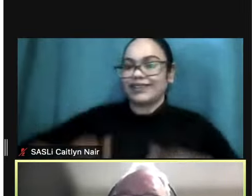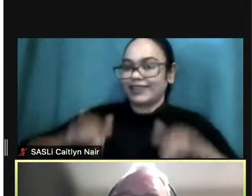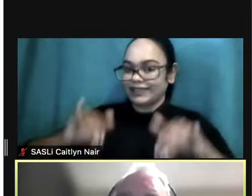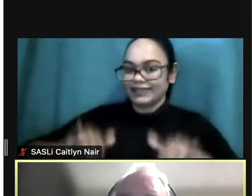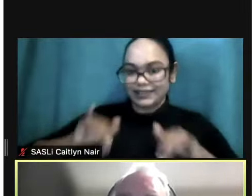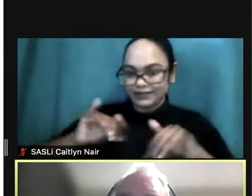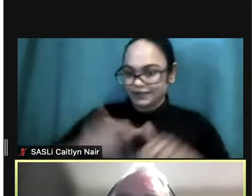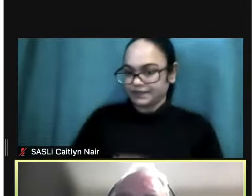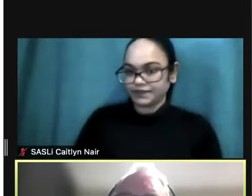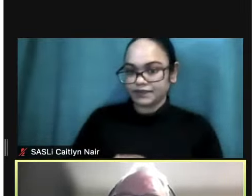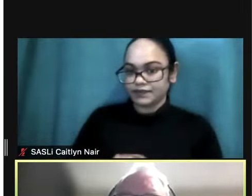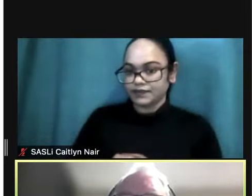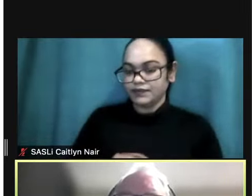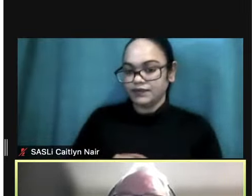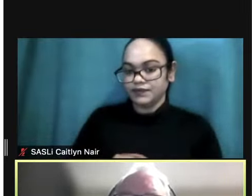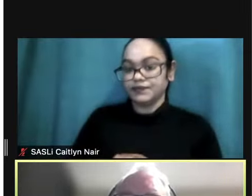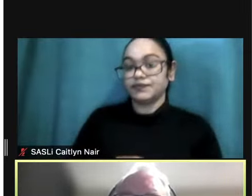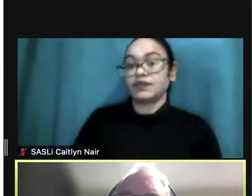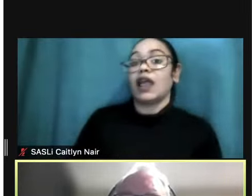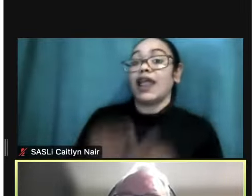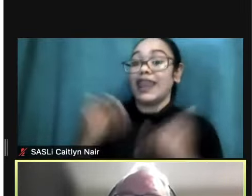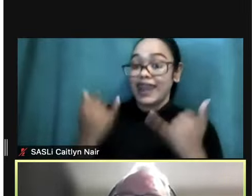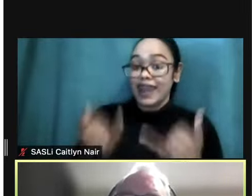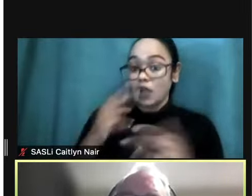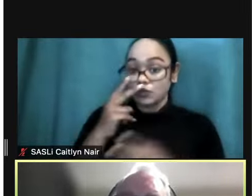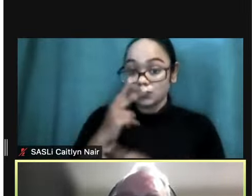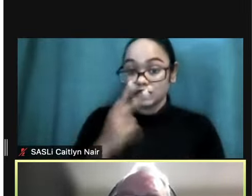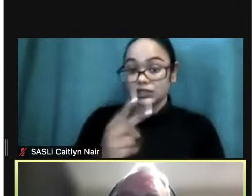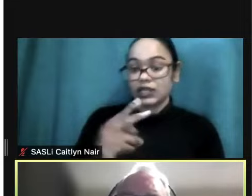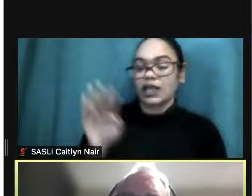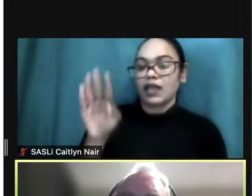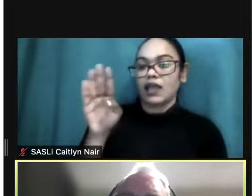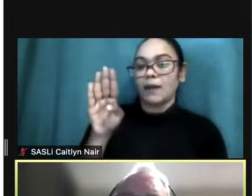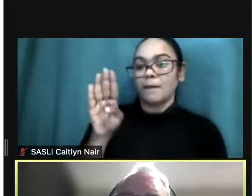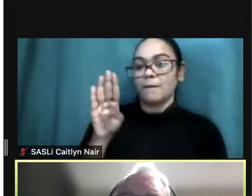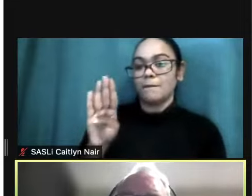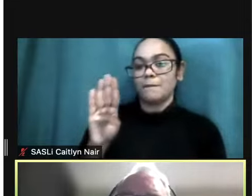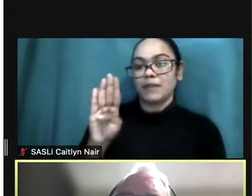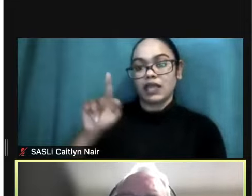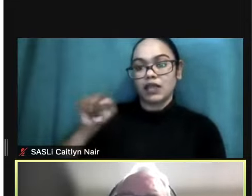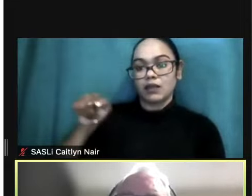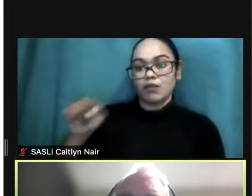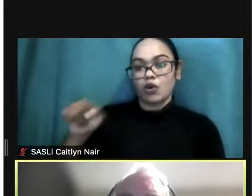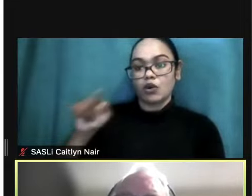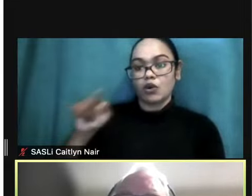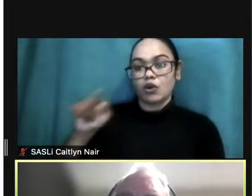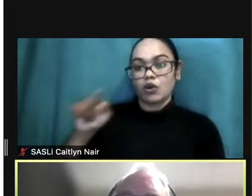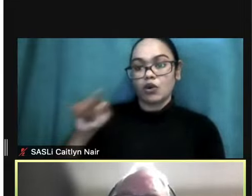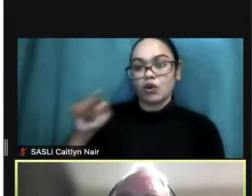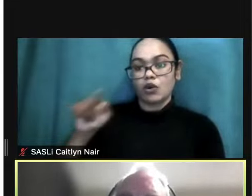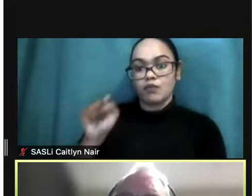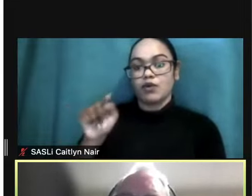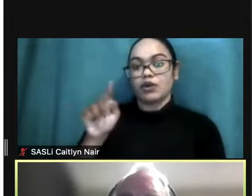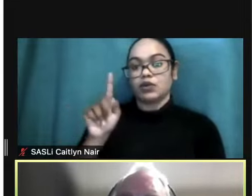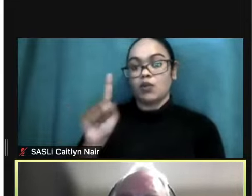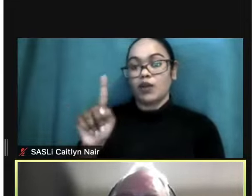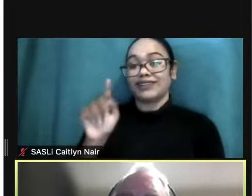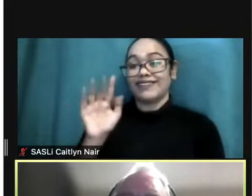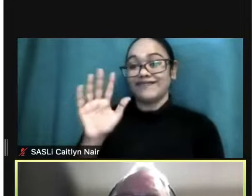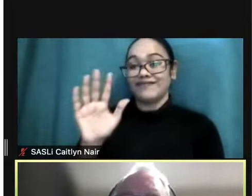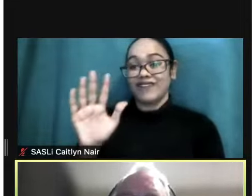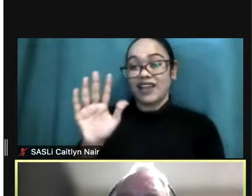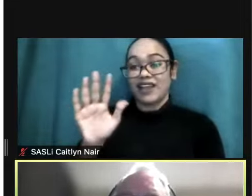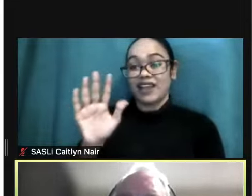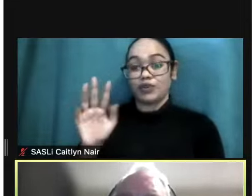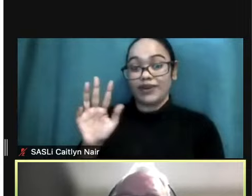any province. And now you see, as Tulio has highlighted, just this very, very recent data from